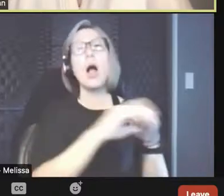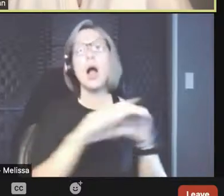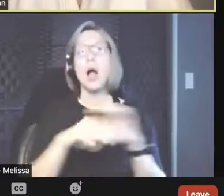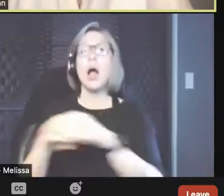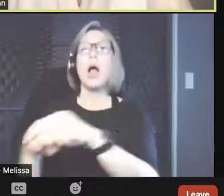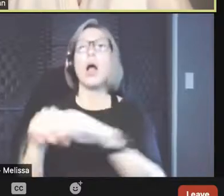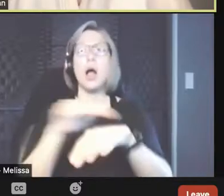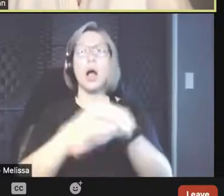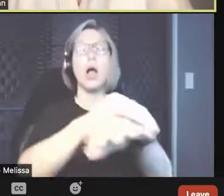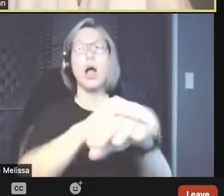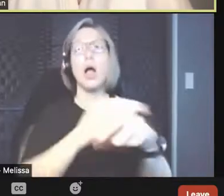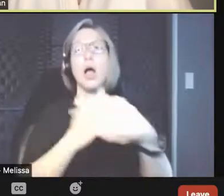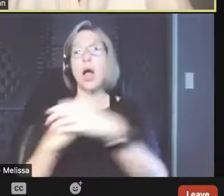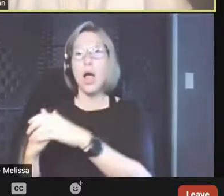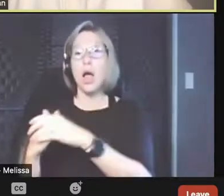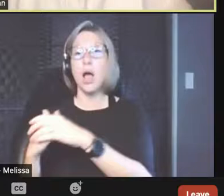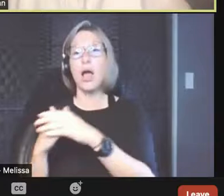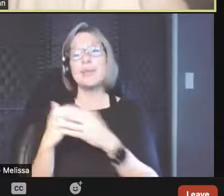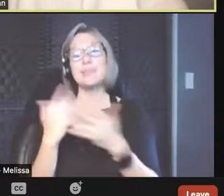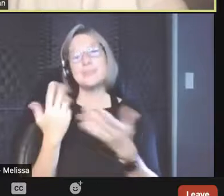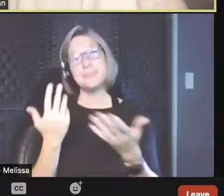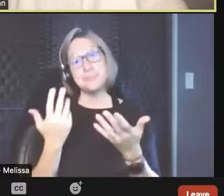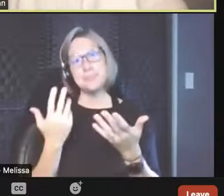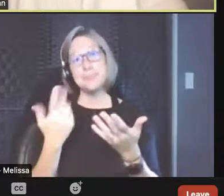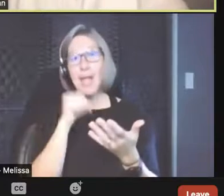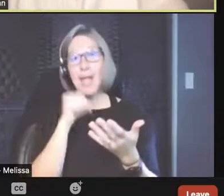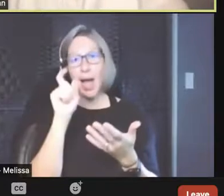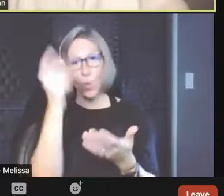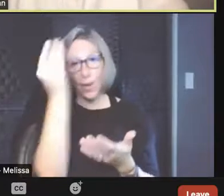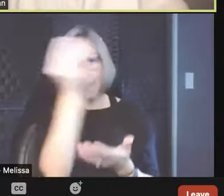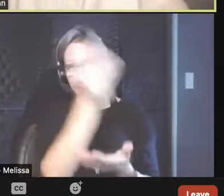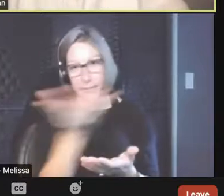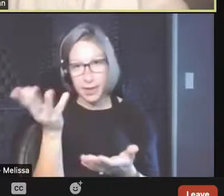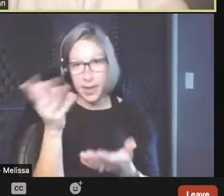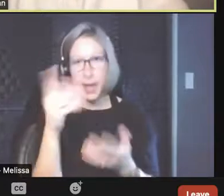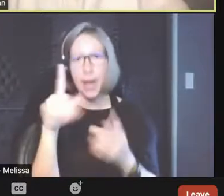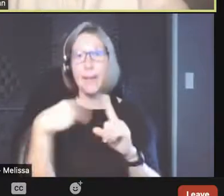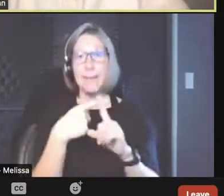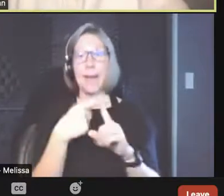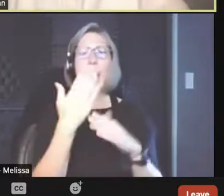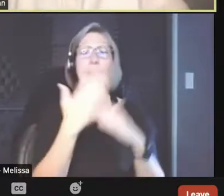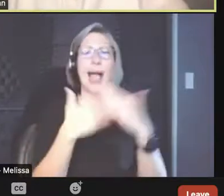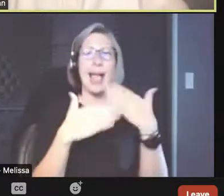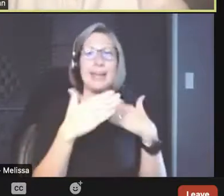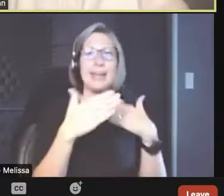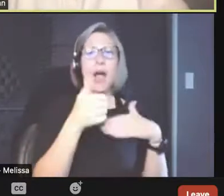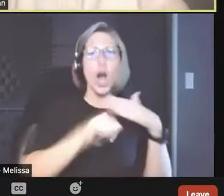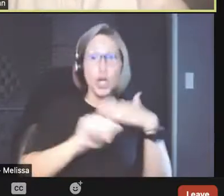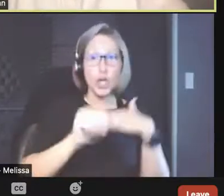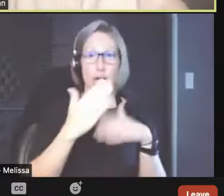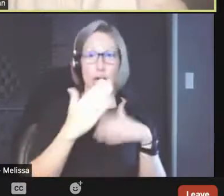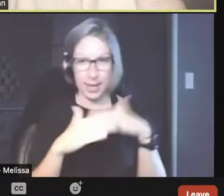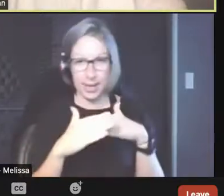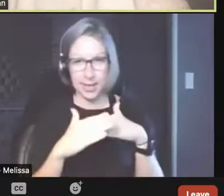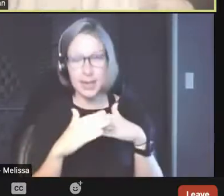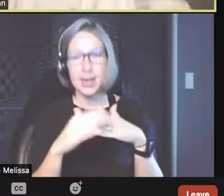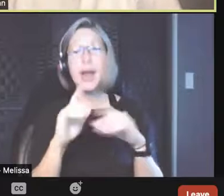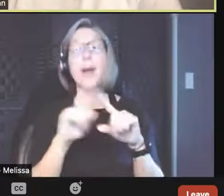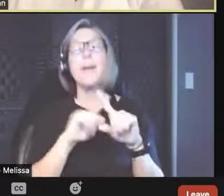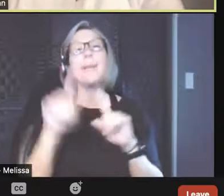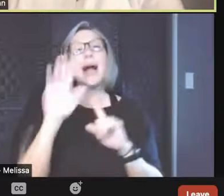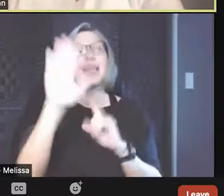time. I don't have to tell the folks at Connections about hand under hand, or most of us, but his educational team did